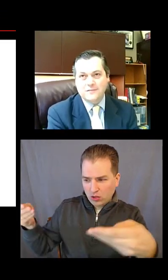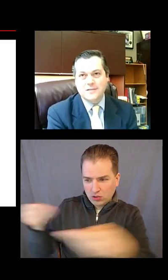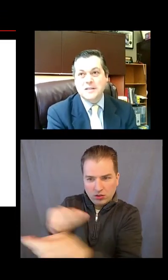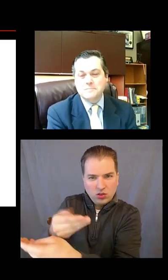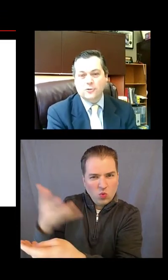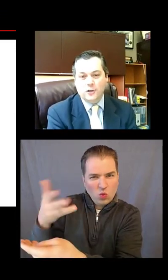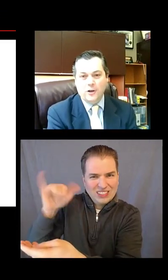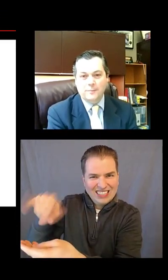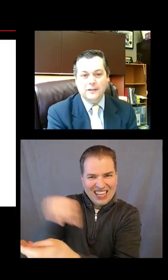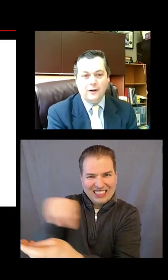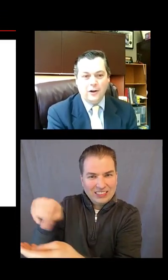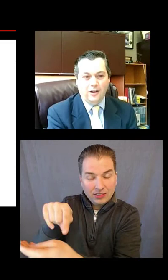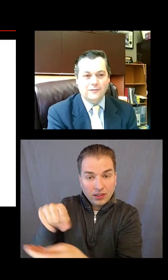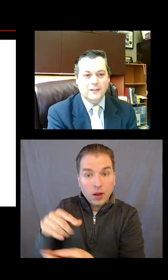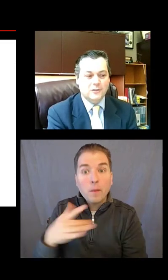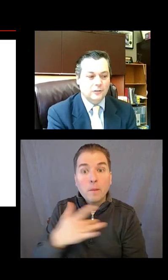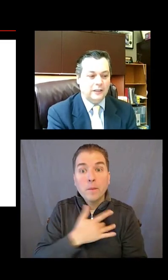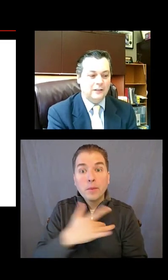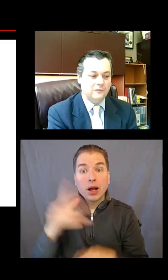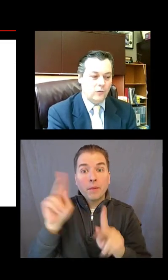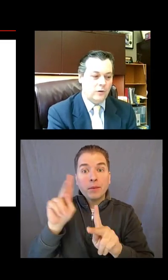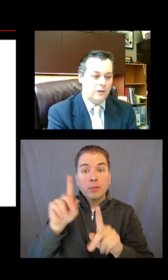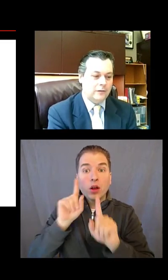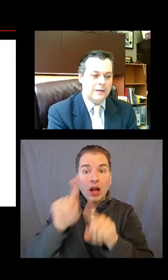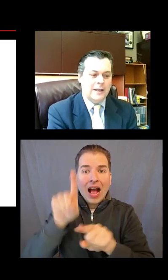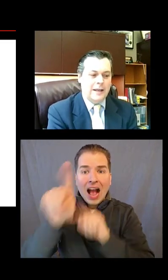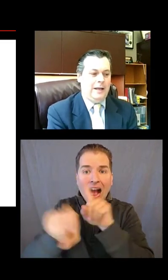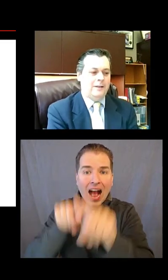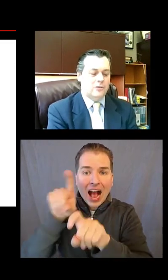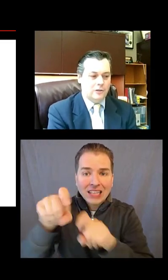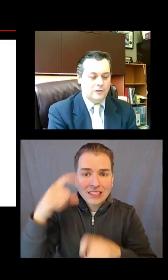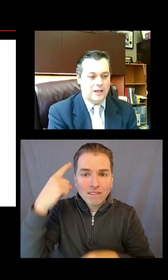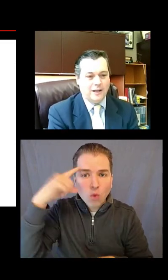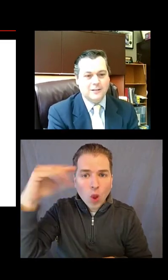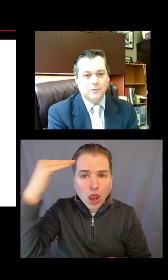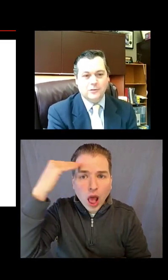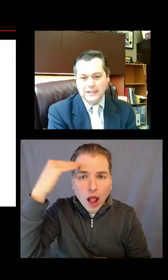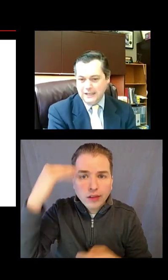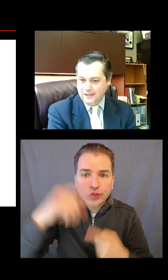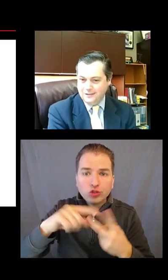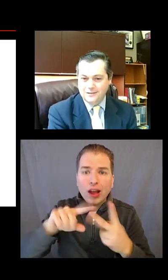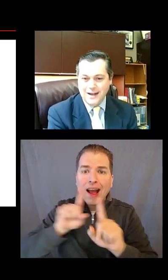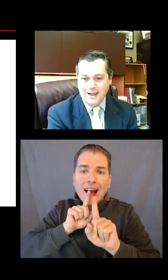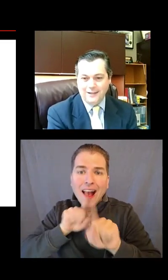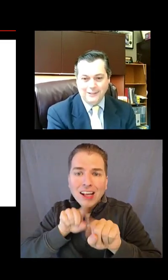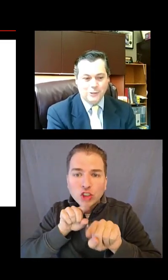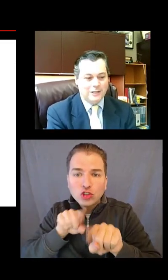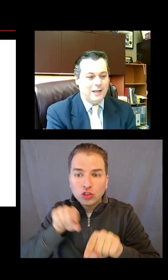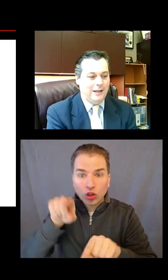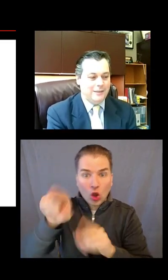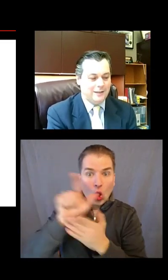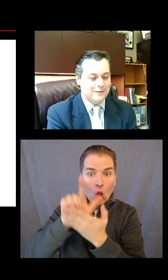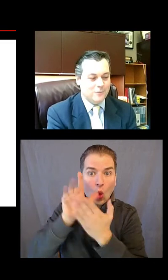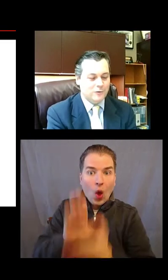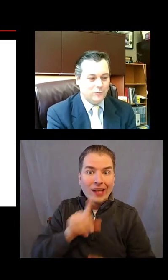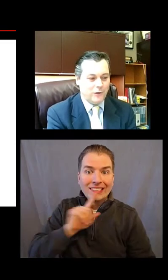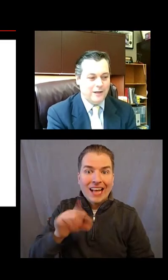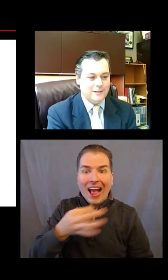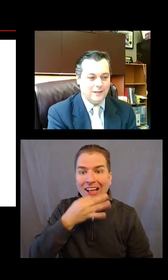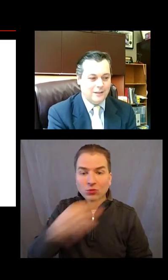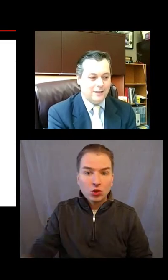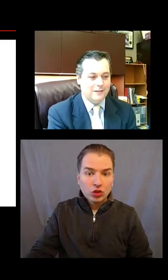Most often people show up in our office looking for answers, expertise, knowledge. I think the